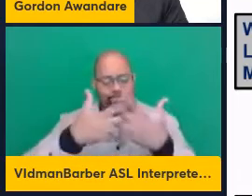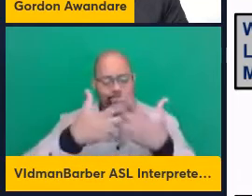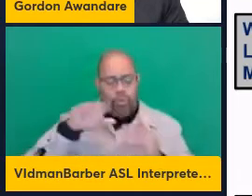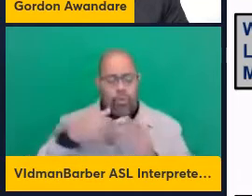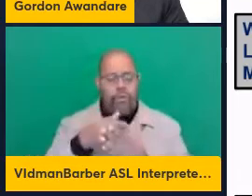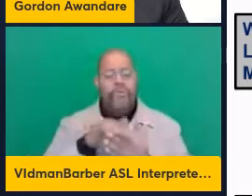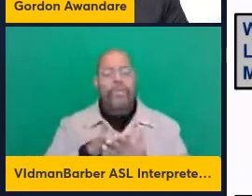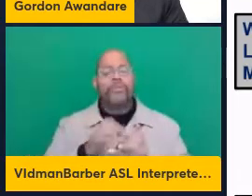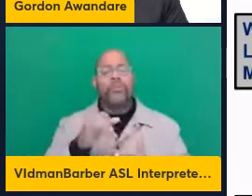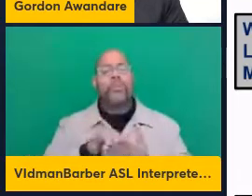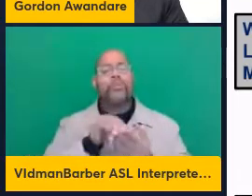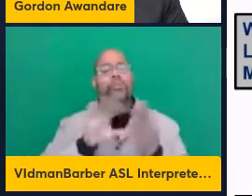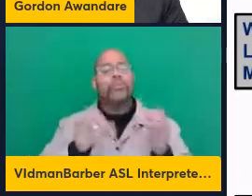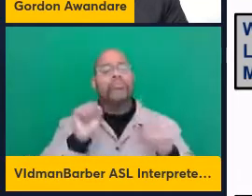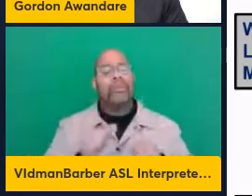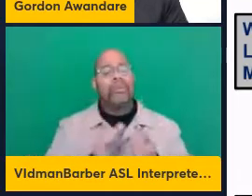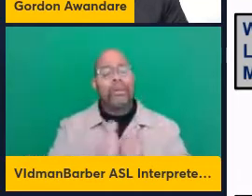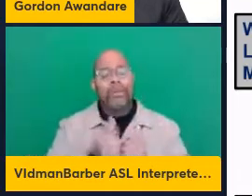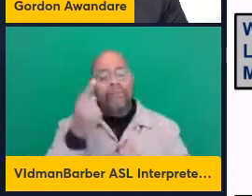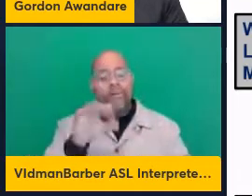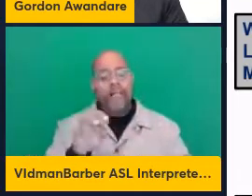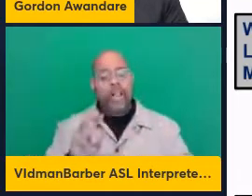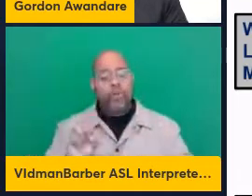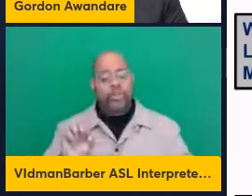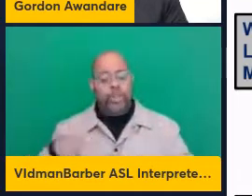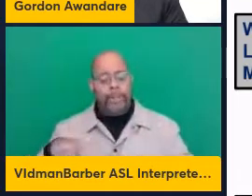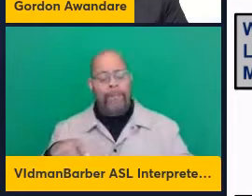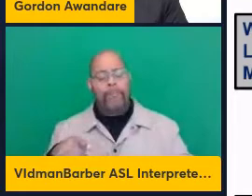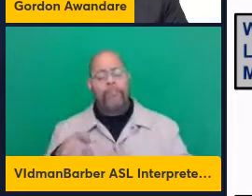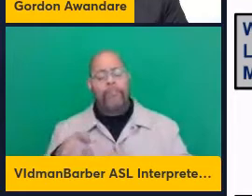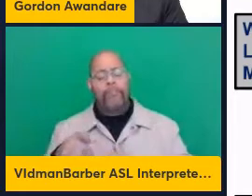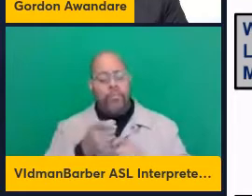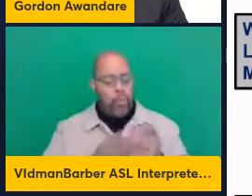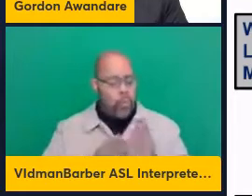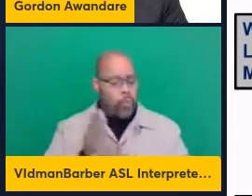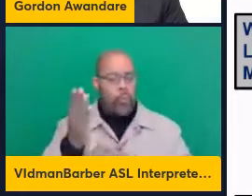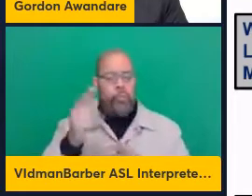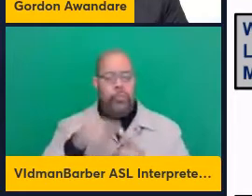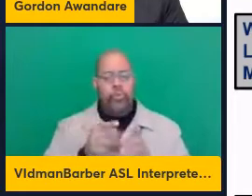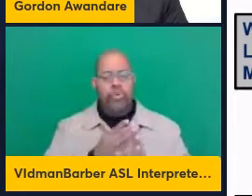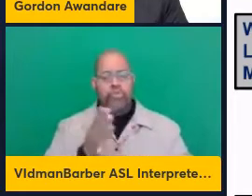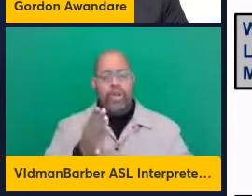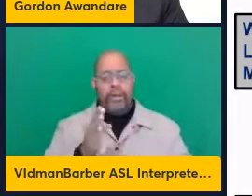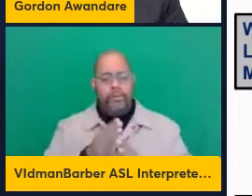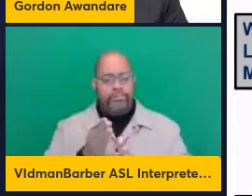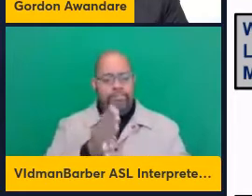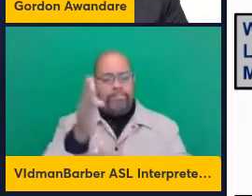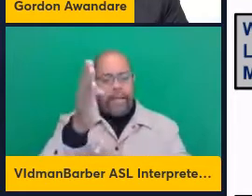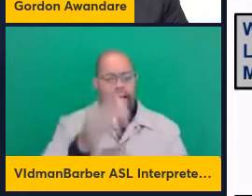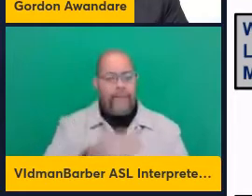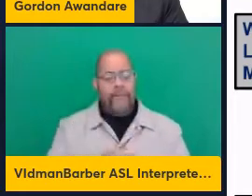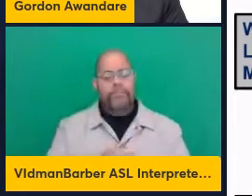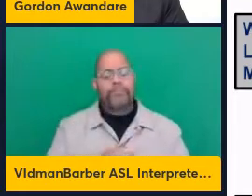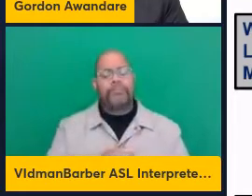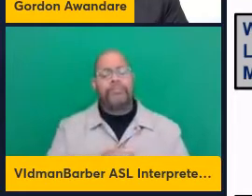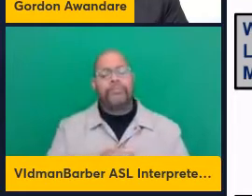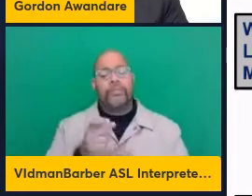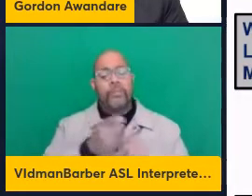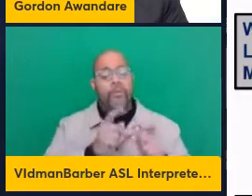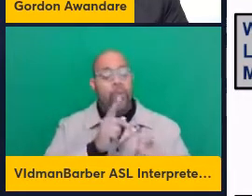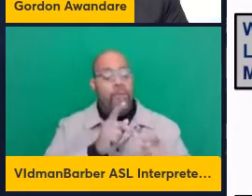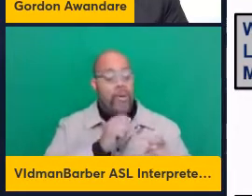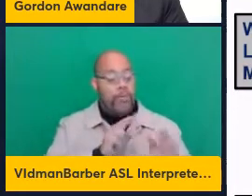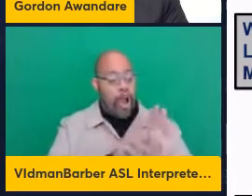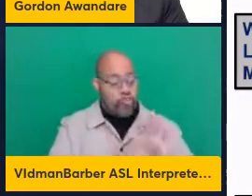that students can compete for fellowships right through the career path. Those who come from